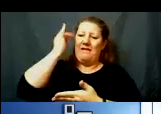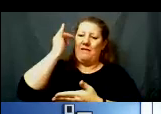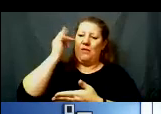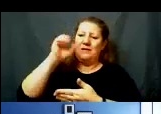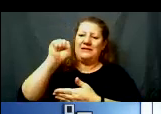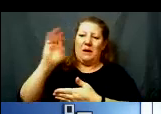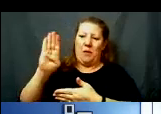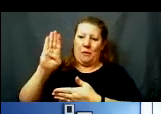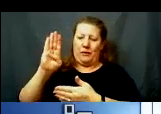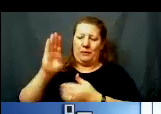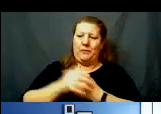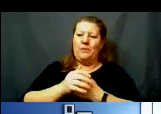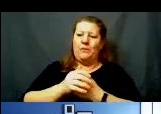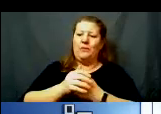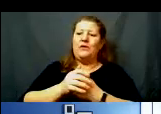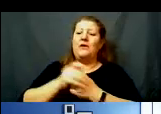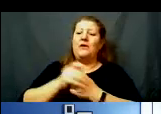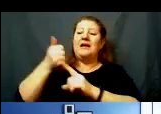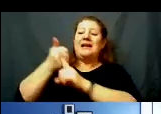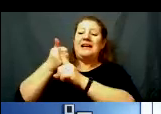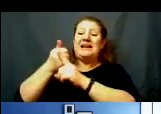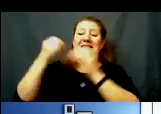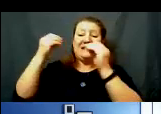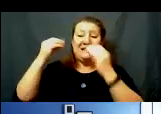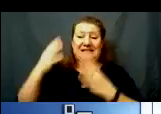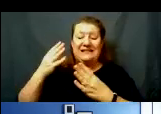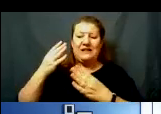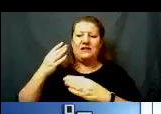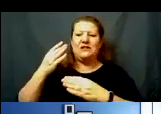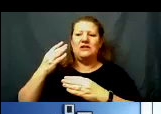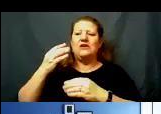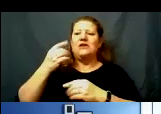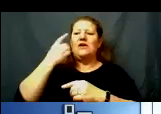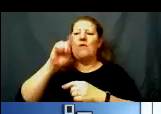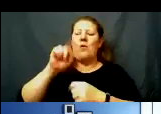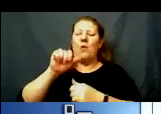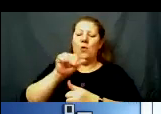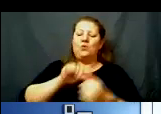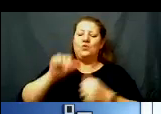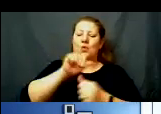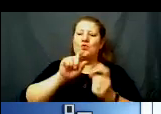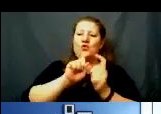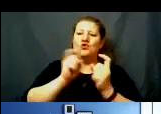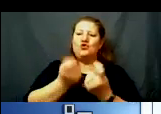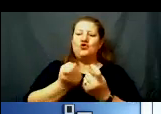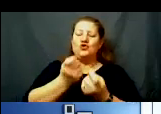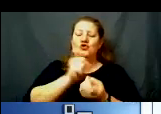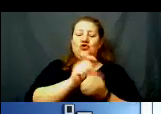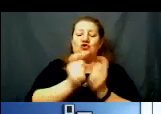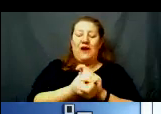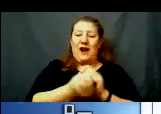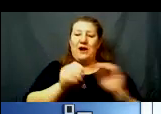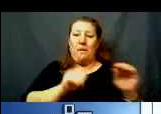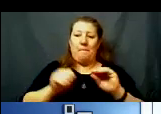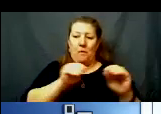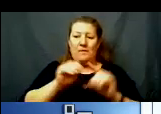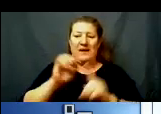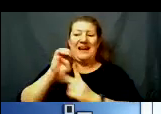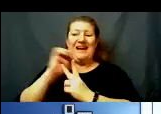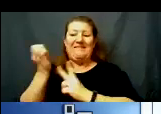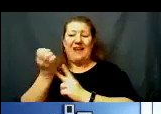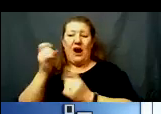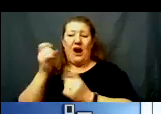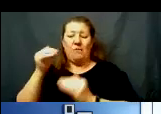Barbara, where he teaches courses on social change movements, environmental justice, human-animal